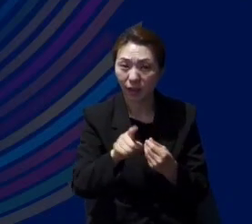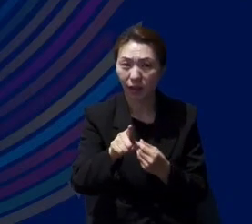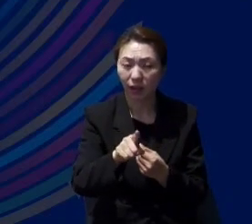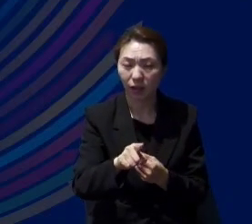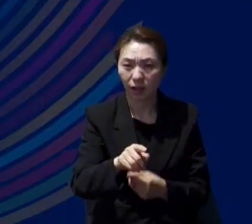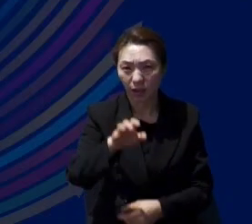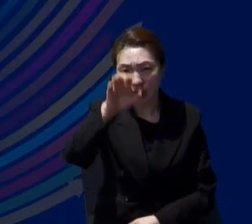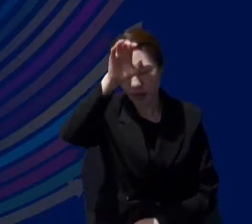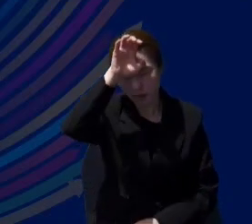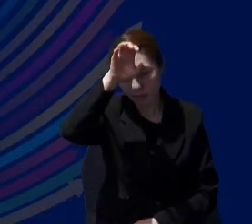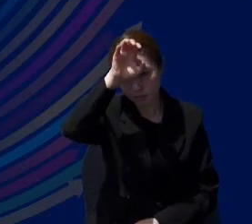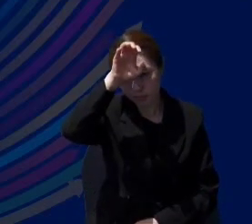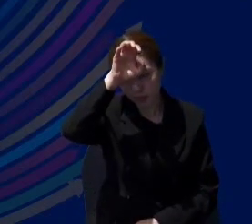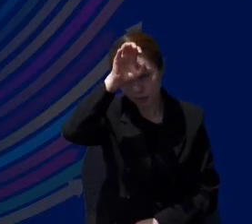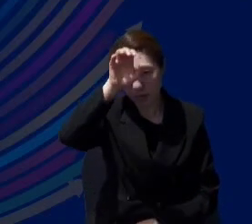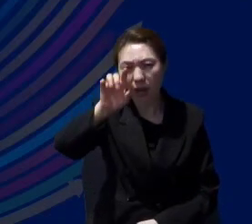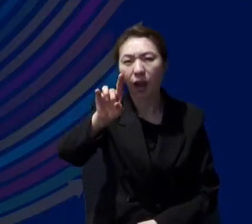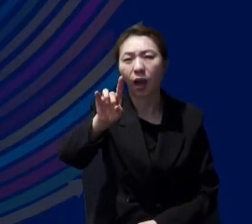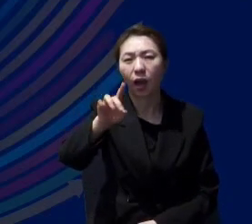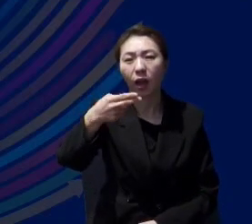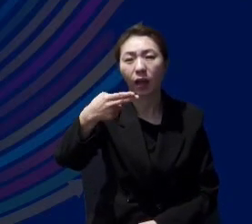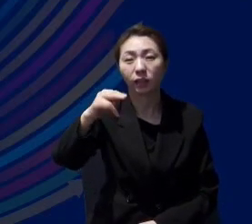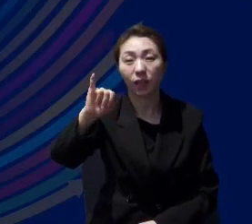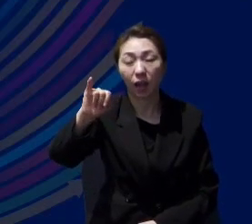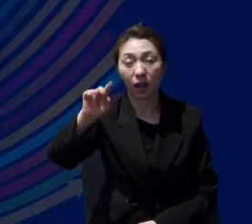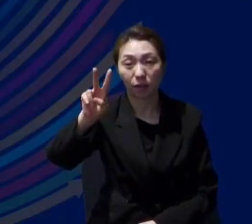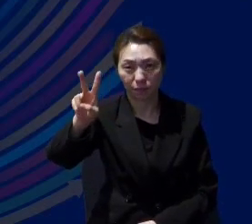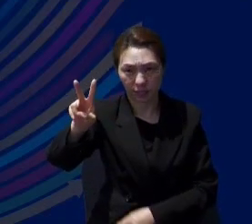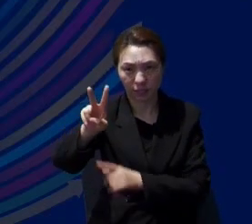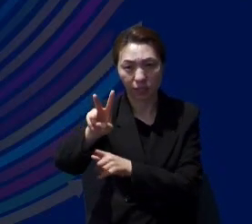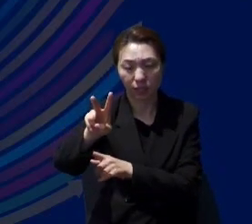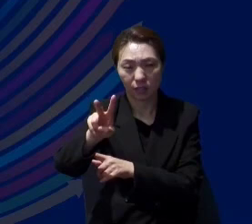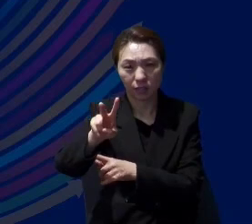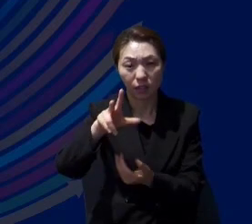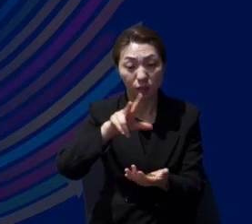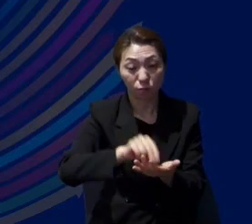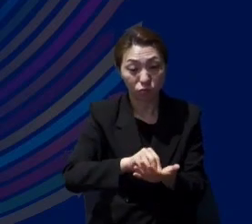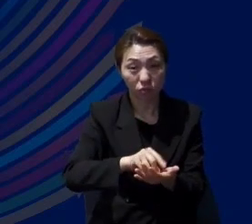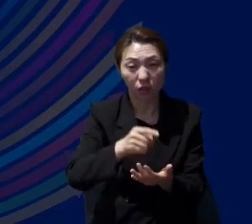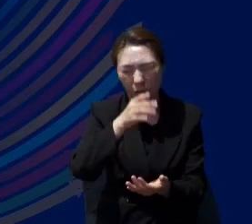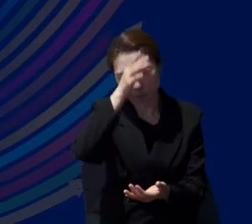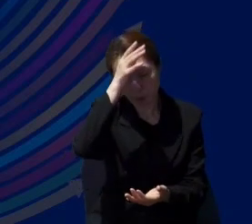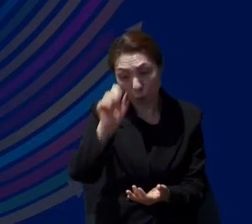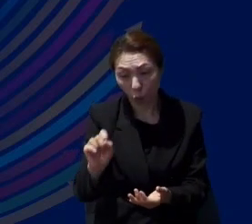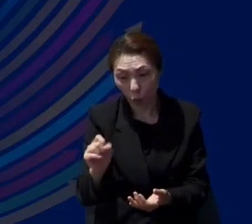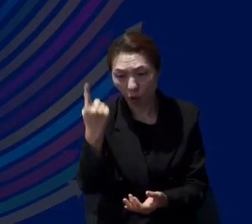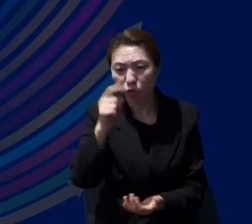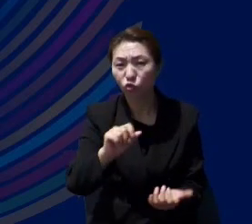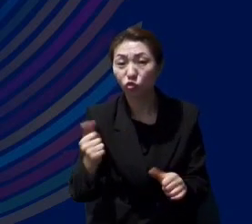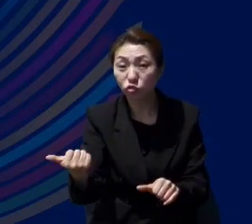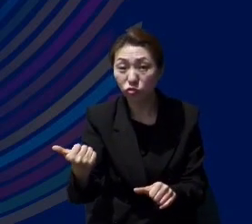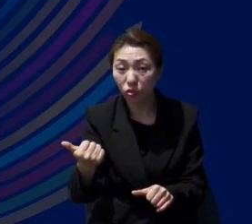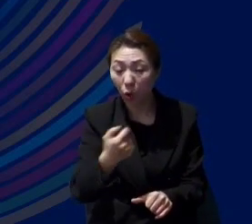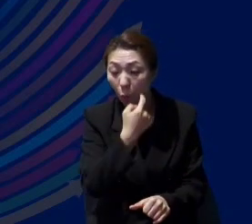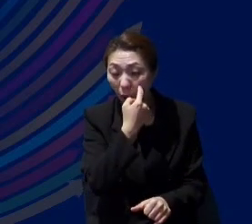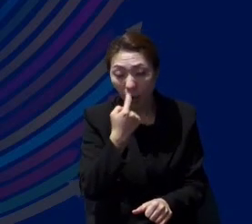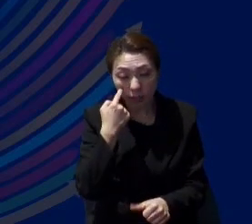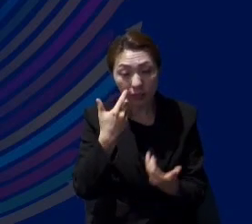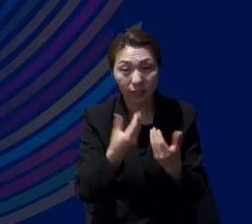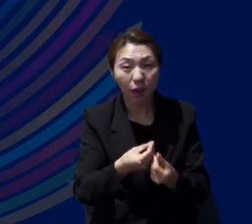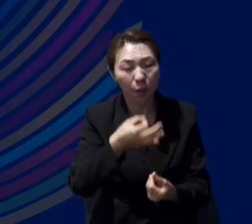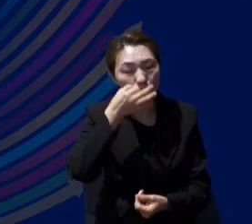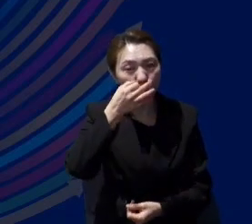highlighted on the previous two slides, HIV is interesting in that there's a huge amount of disparity between racial and ethnic groups. There's also a huge amount